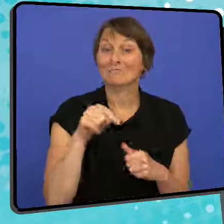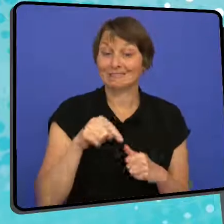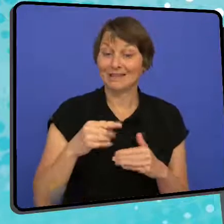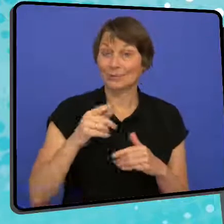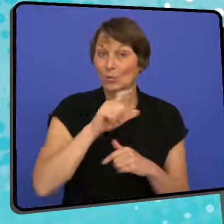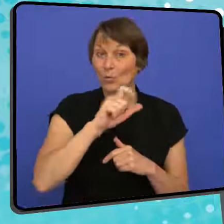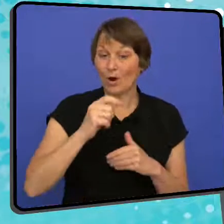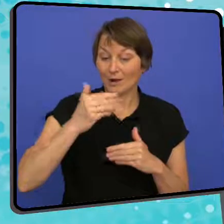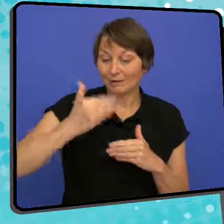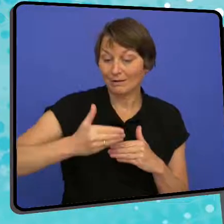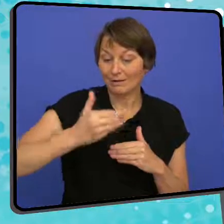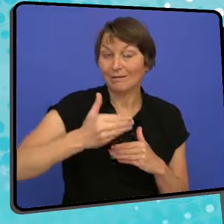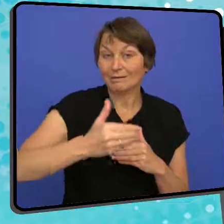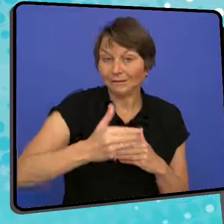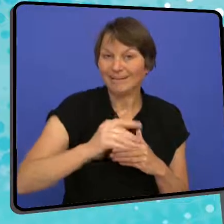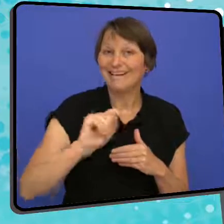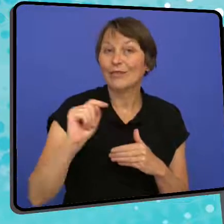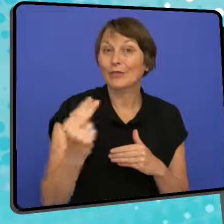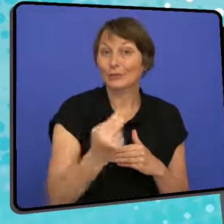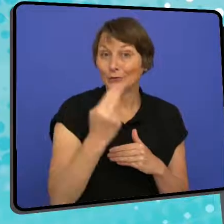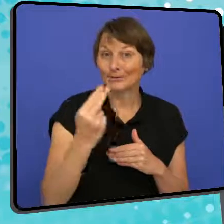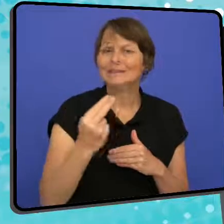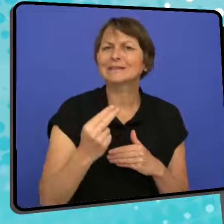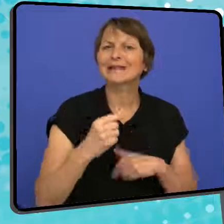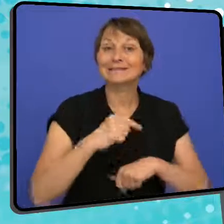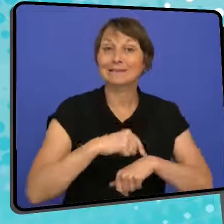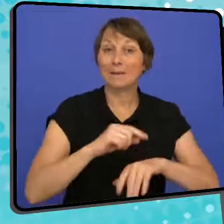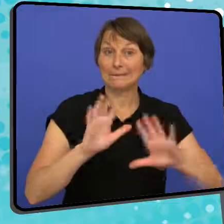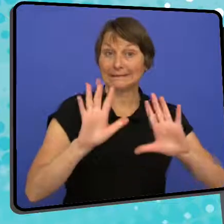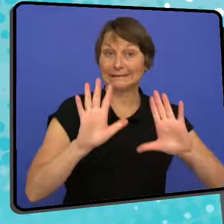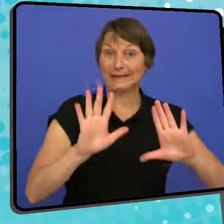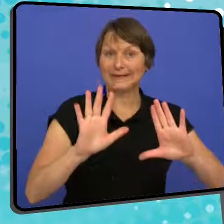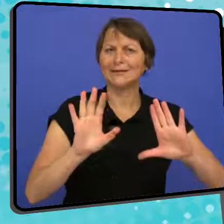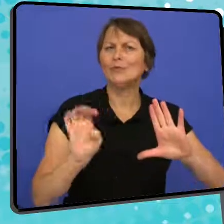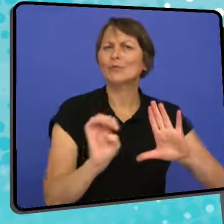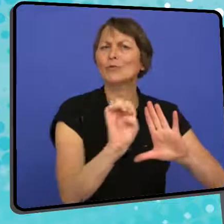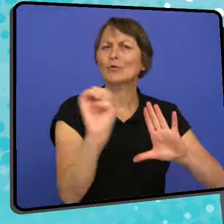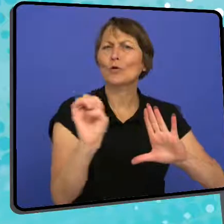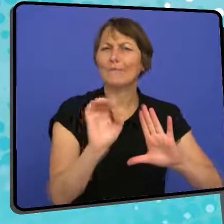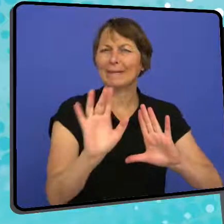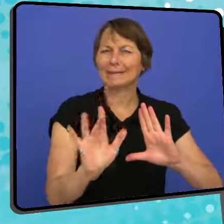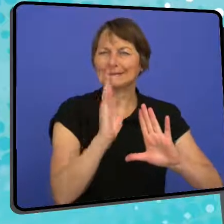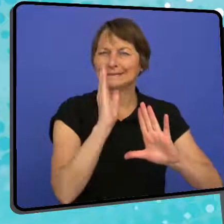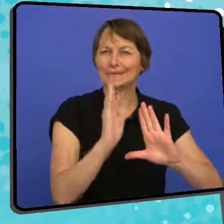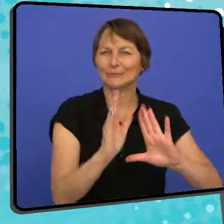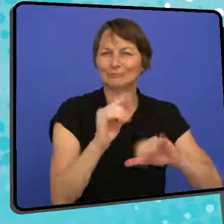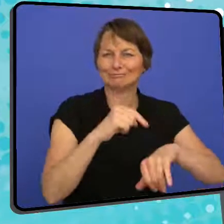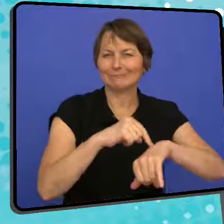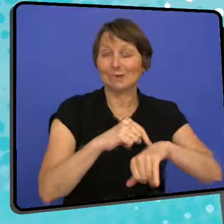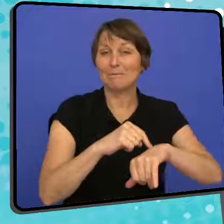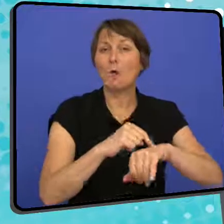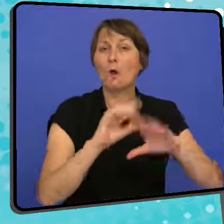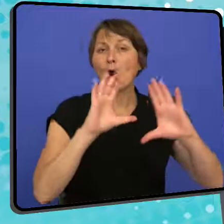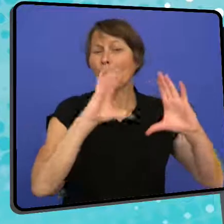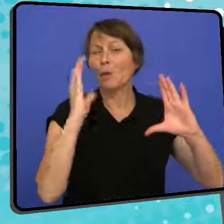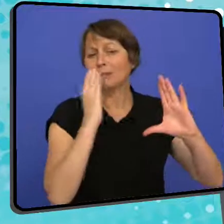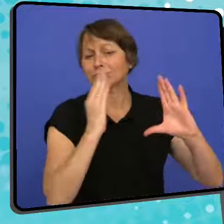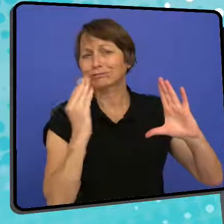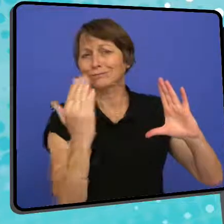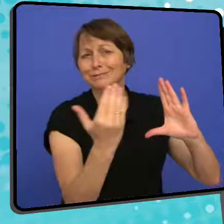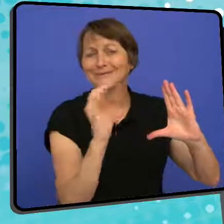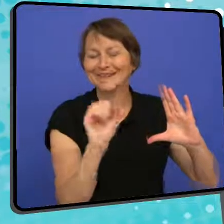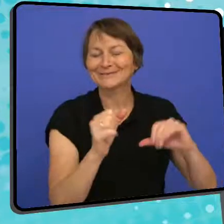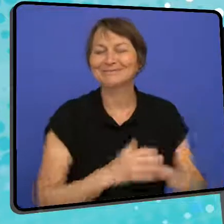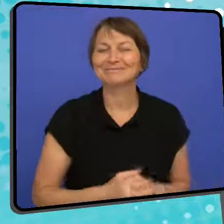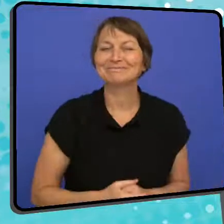a.m. Central European time or in various different time zones around the world. Do come and join us in the A Bit of